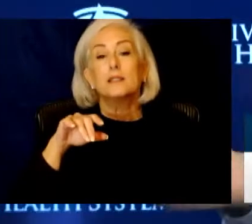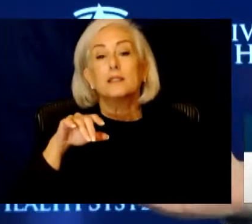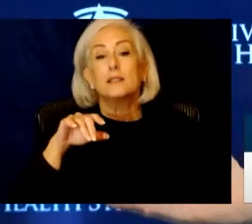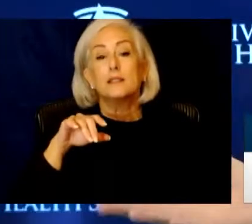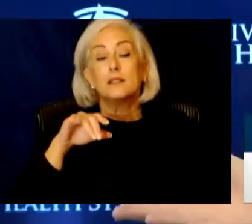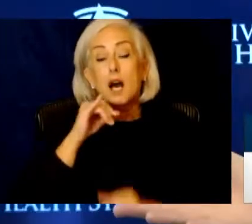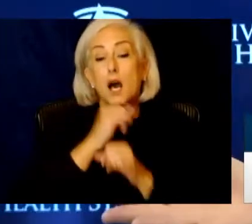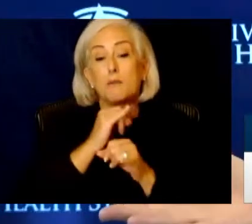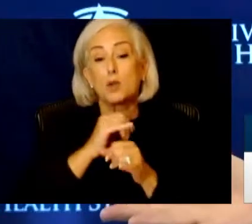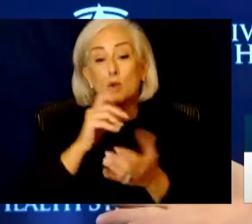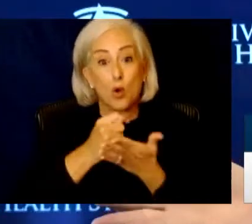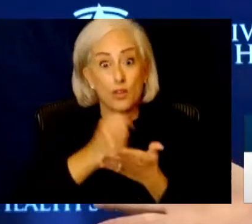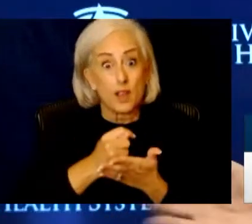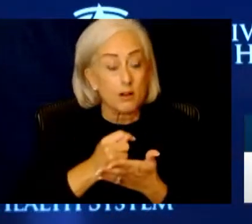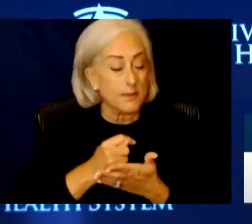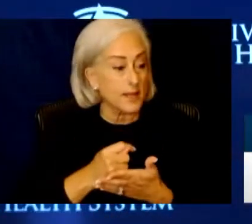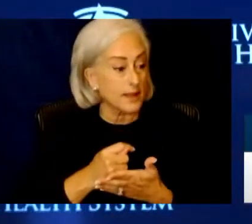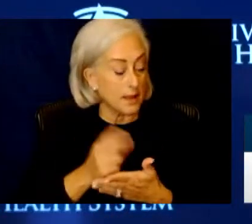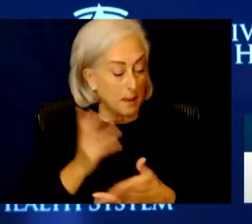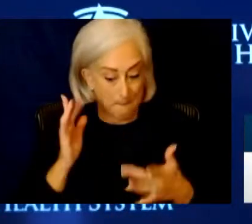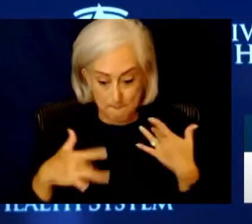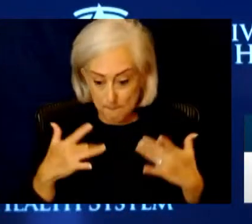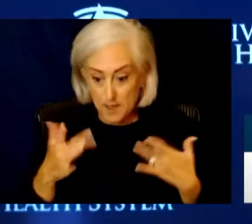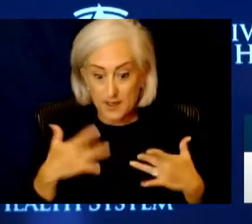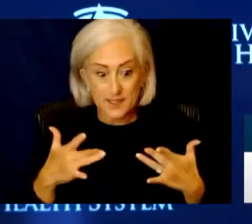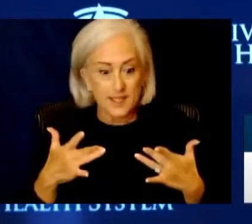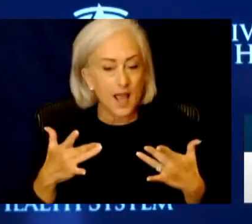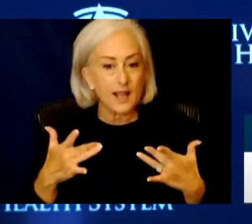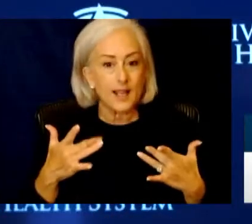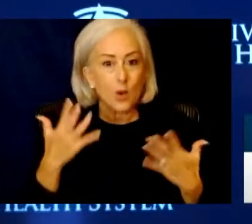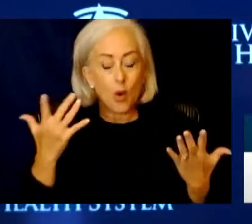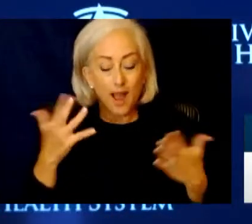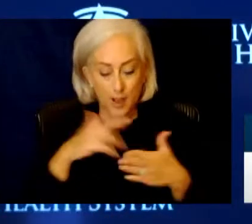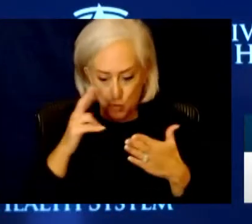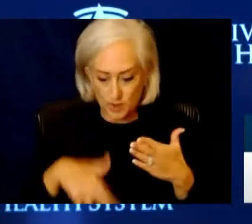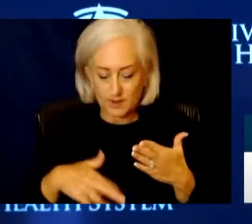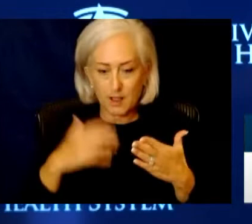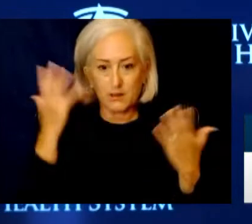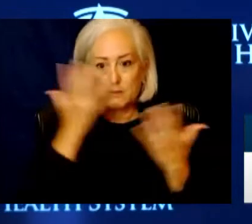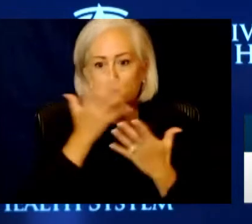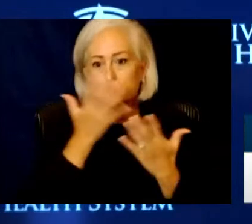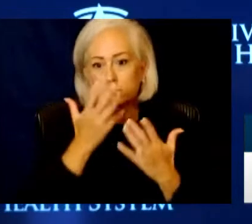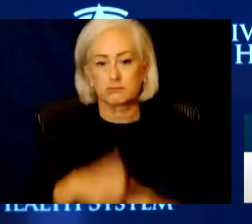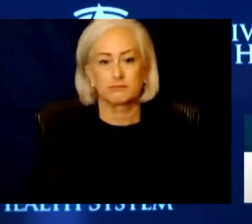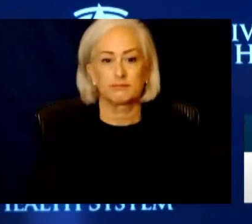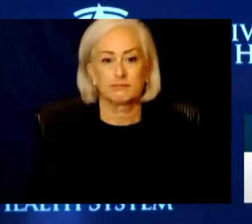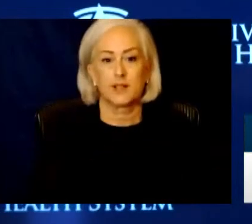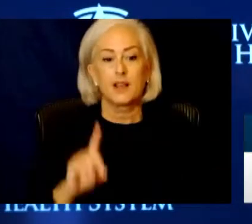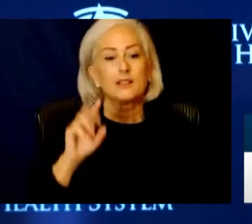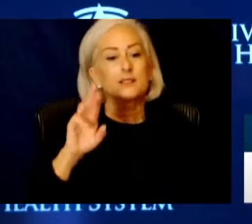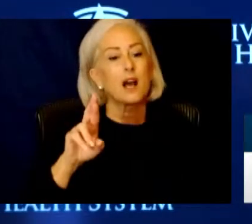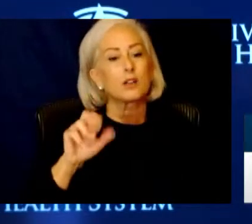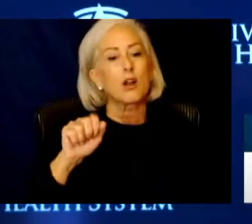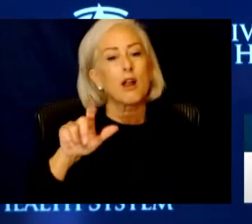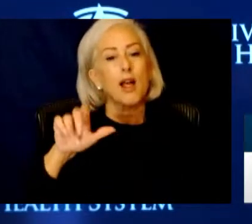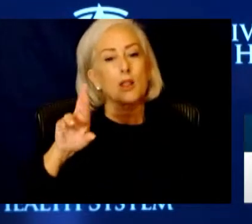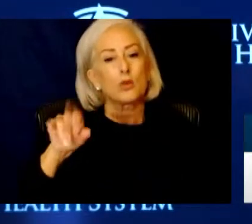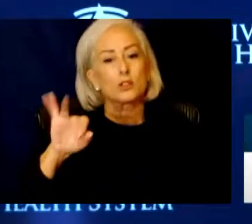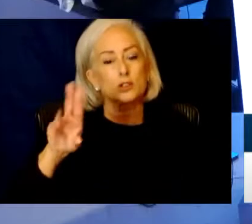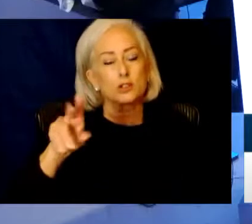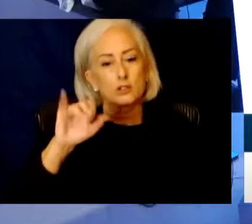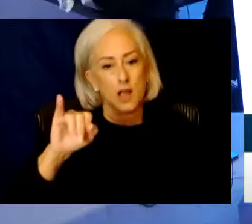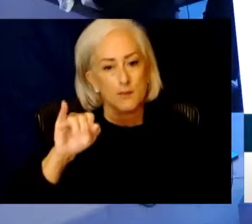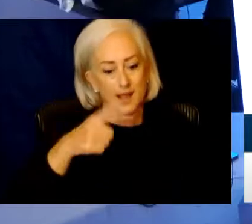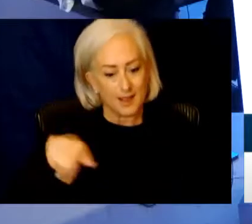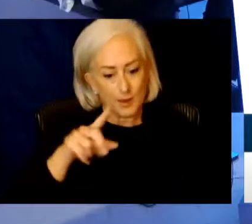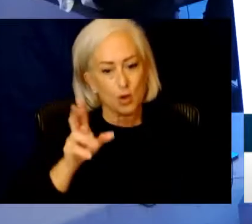the results are so astonishing. Yes, definitely. So, Dr. Al-Rajabi, these patients had advanced rectal cancer. Describe the methodology of the trial. What